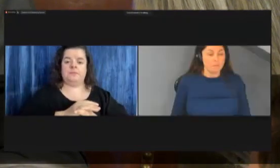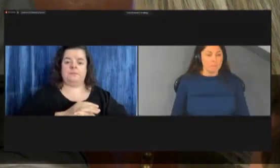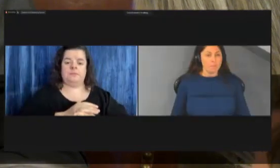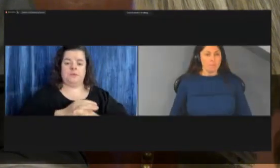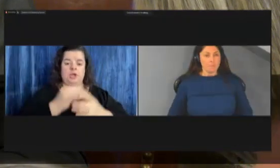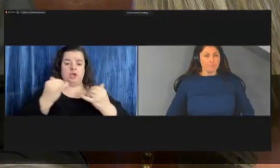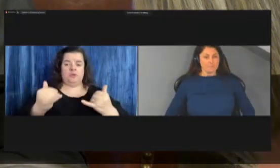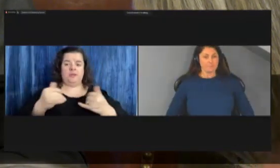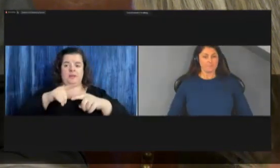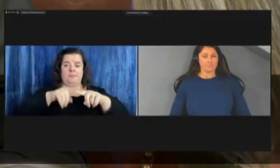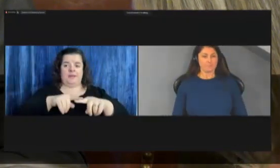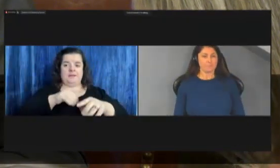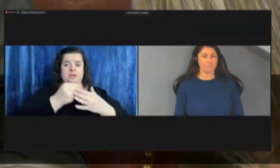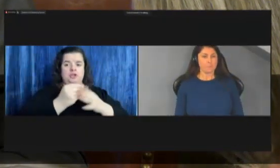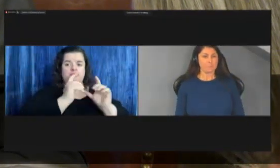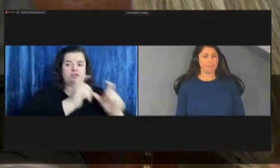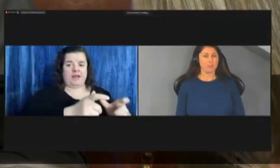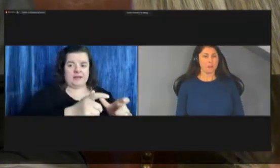on a grant,